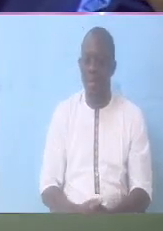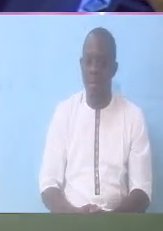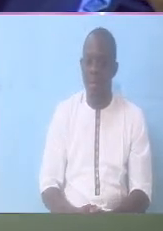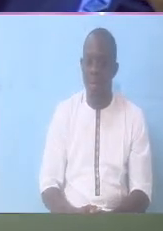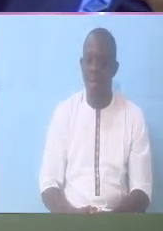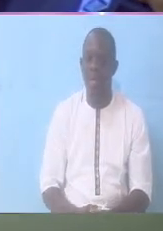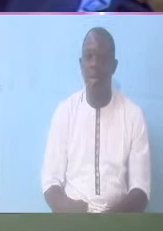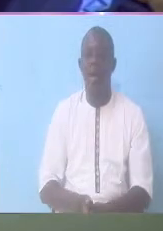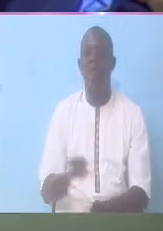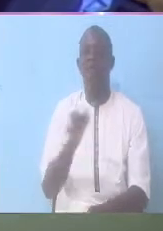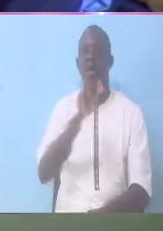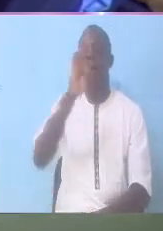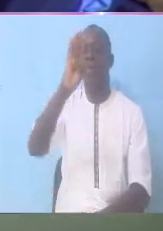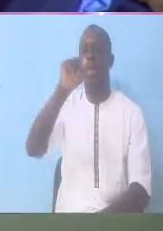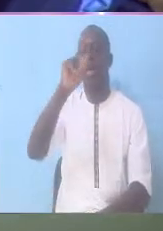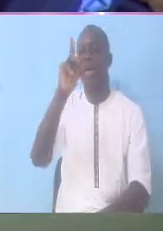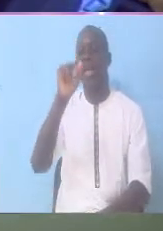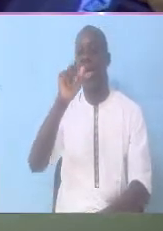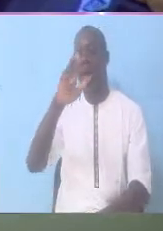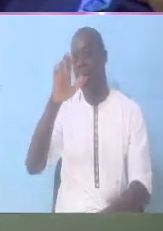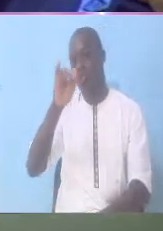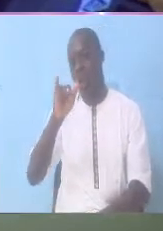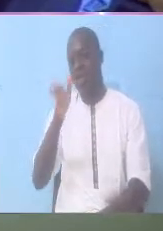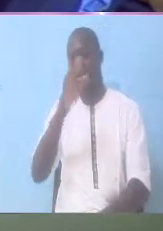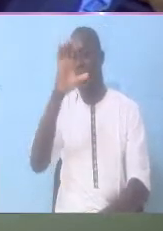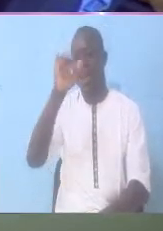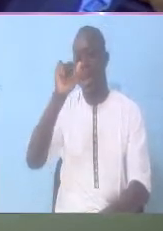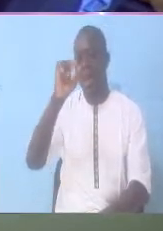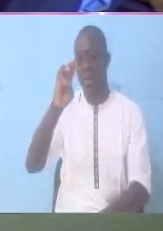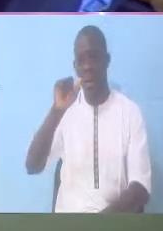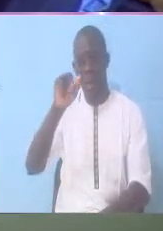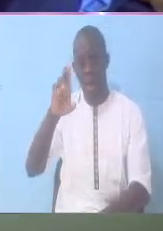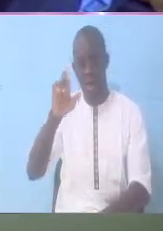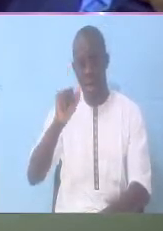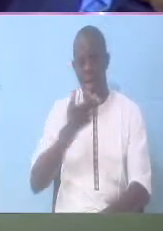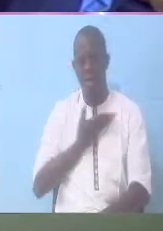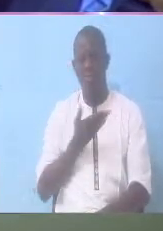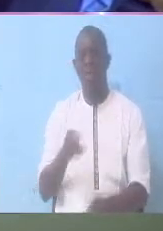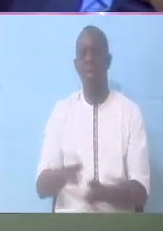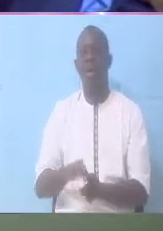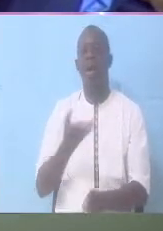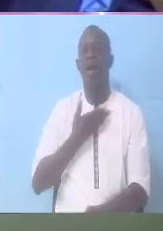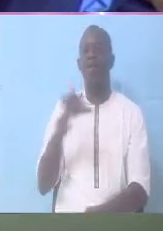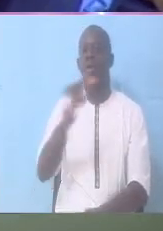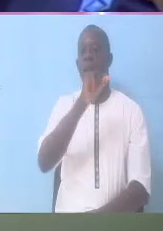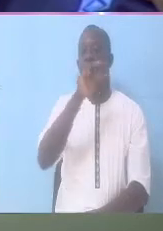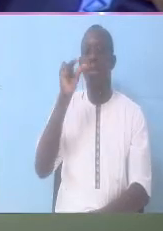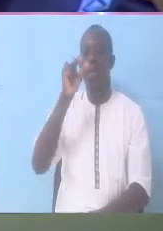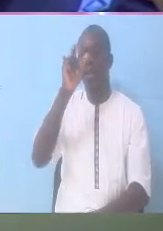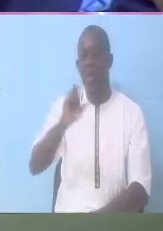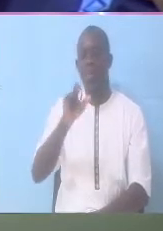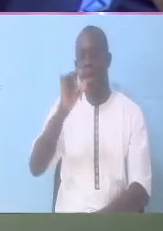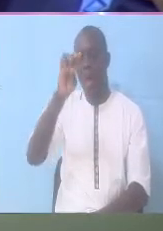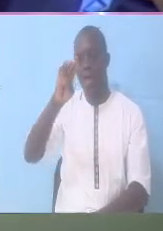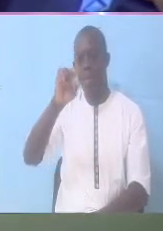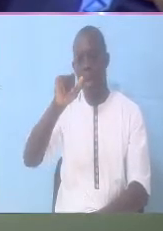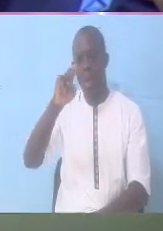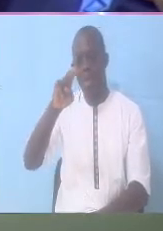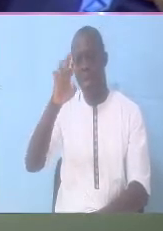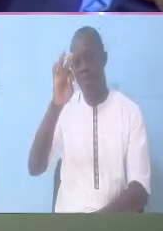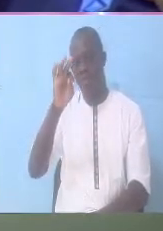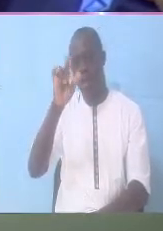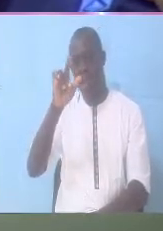Lieutenant Bakari Kamara. Lieutenant Bakari Kamara. Superintendent Malafi Sanyang. Superintendent Malafi